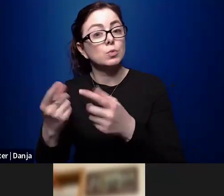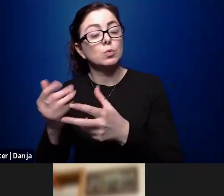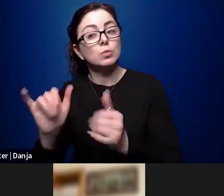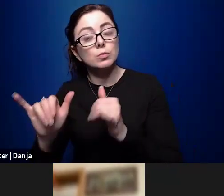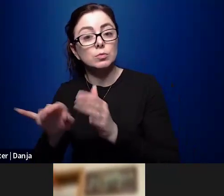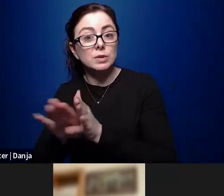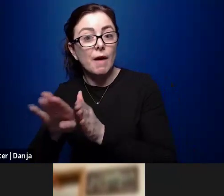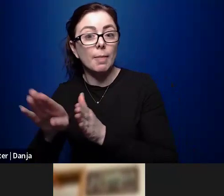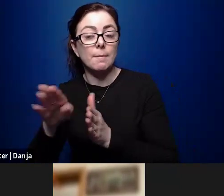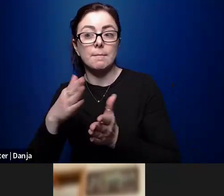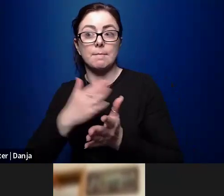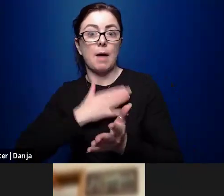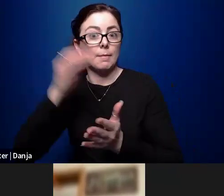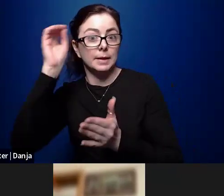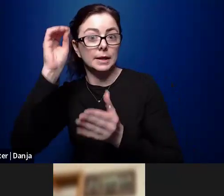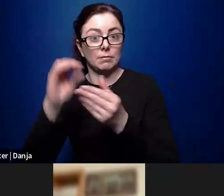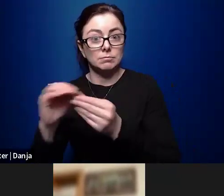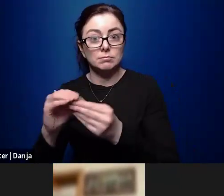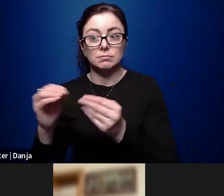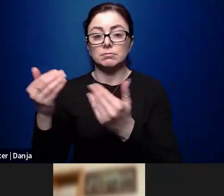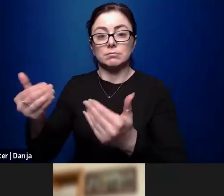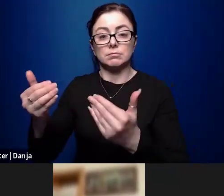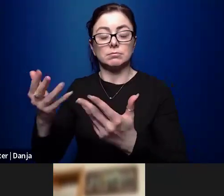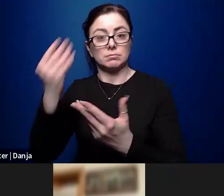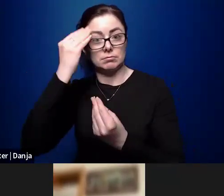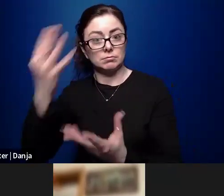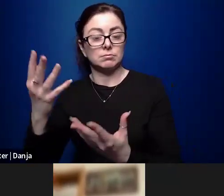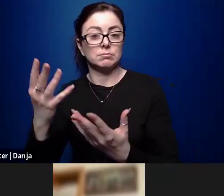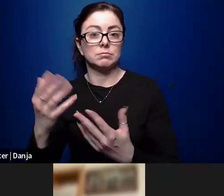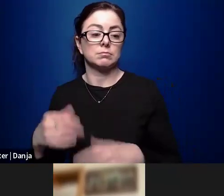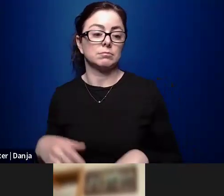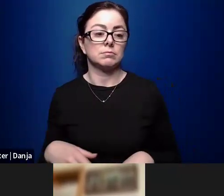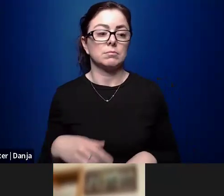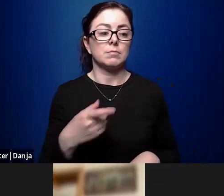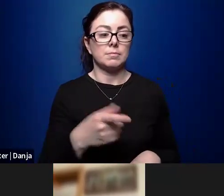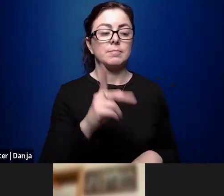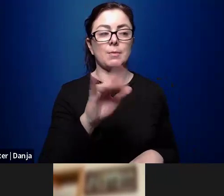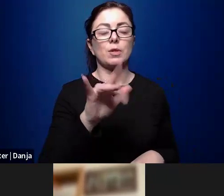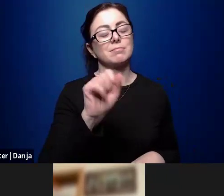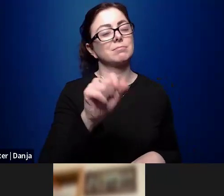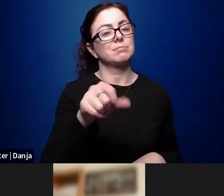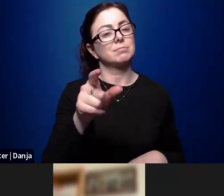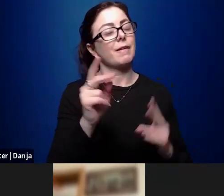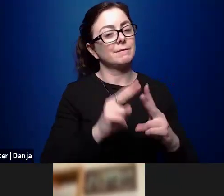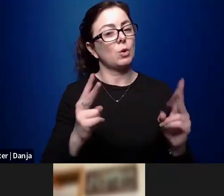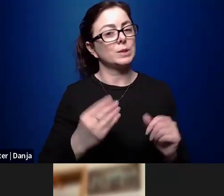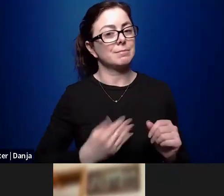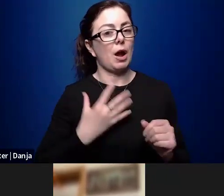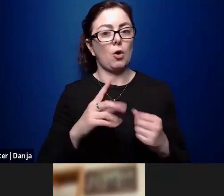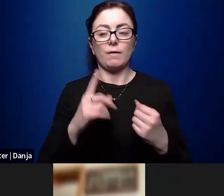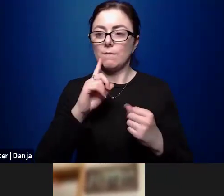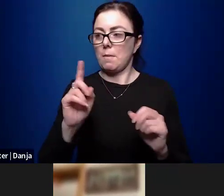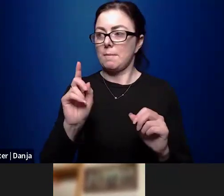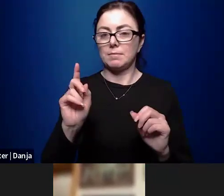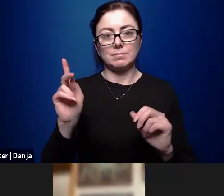voice. No, and just like it was very inspiring for those parents, I think, that do have that inner voice as well, to